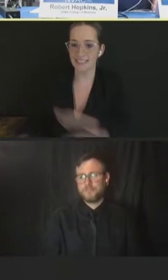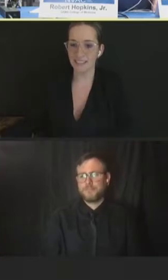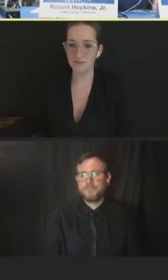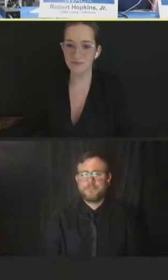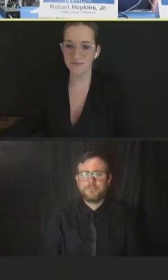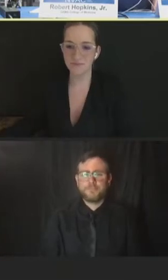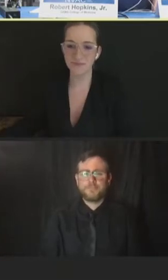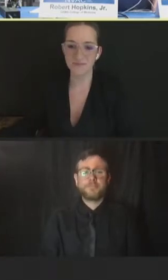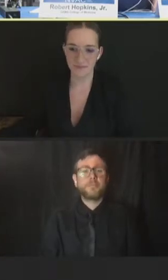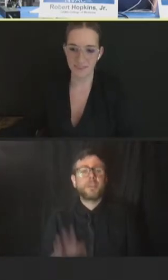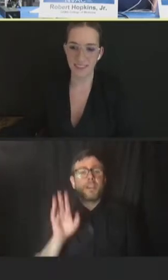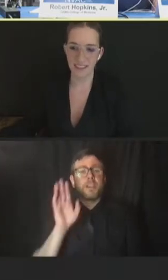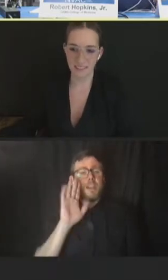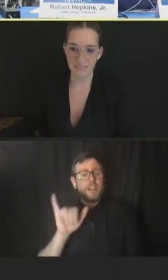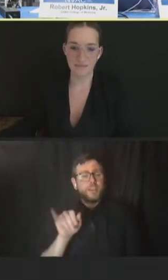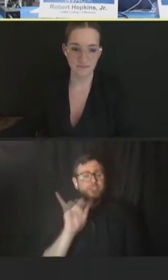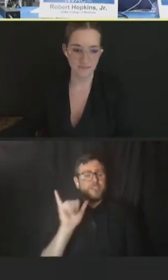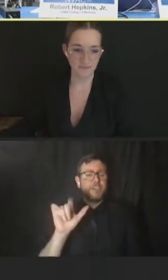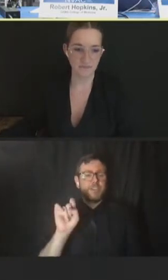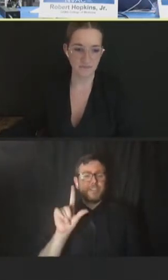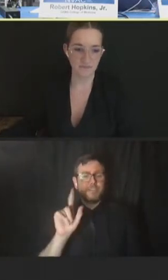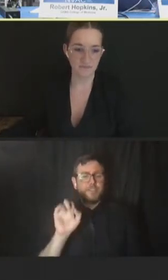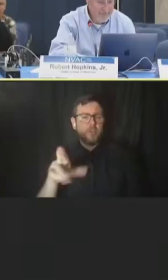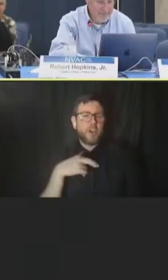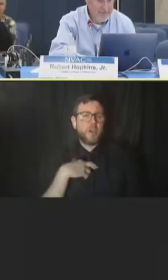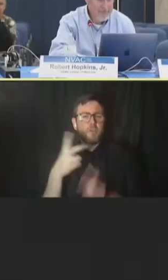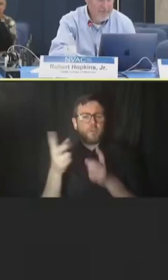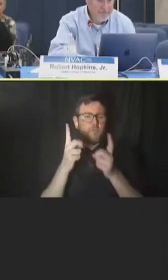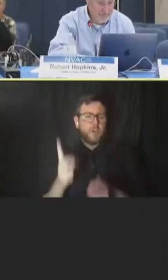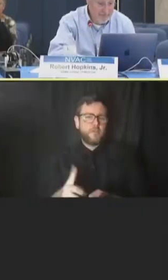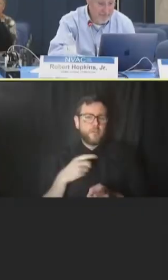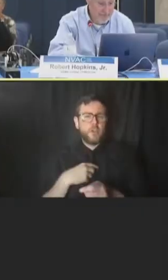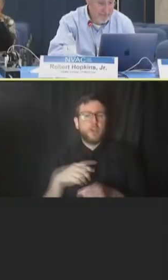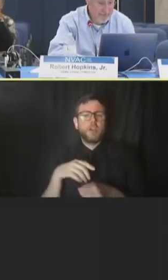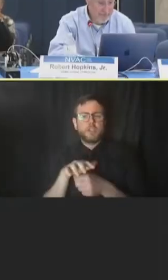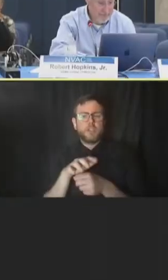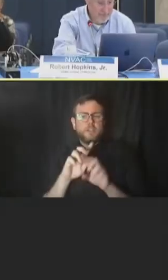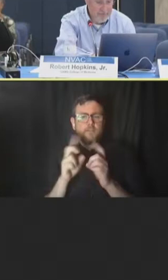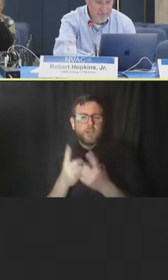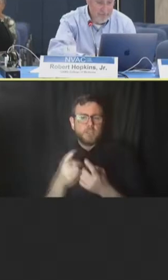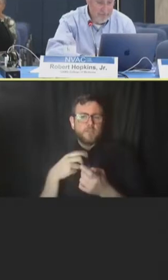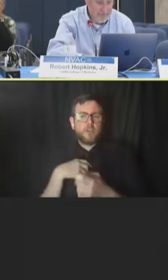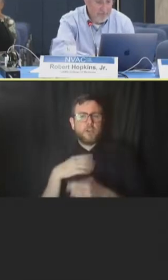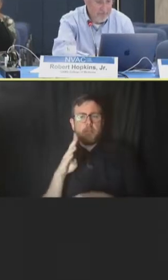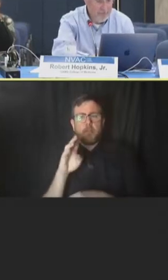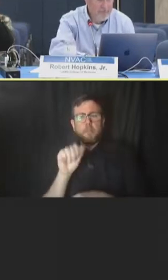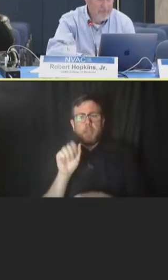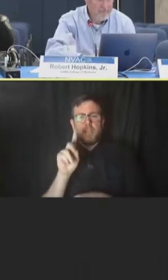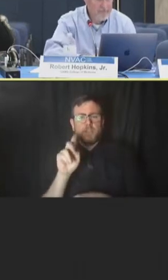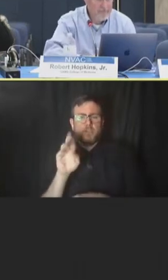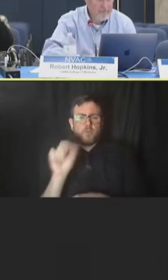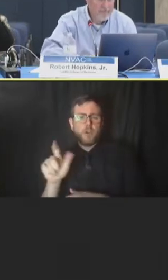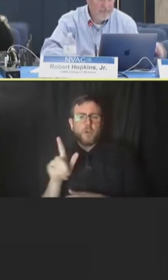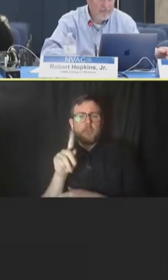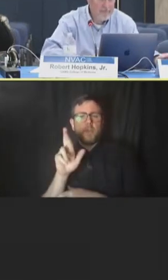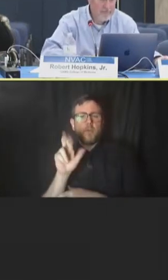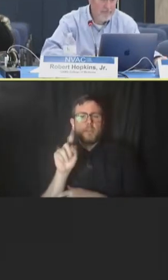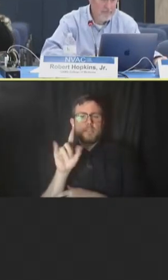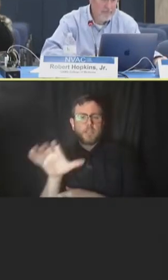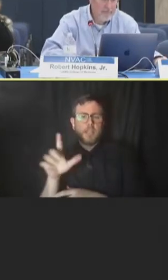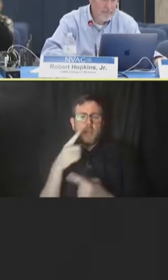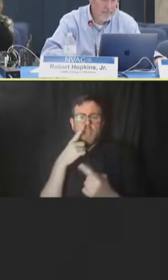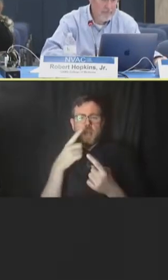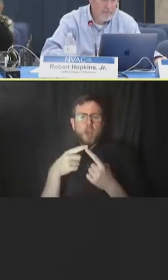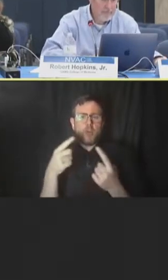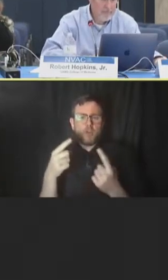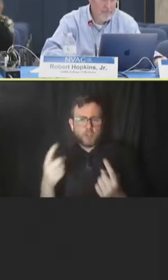Hi, this is Jay Slater. I'm the Director of the Division of Bacterial, Parasitic, and Allergenic Products in the Office of Vaccines. We